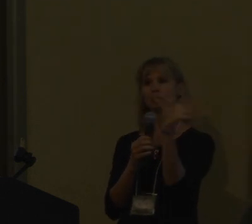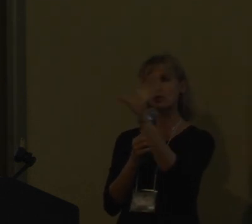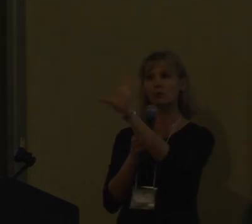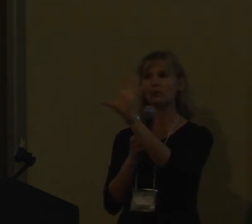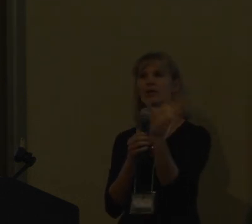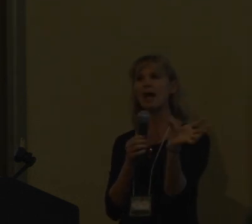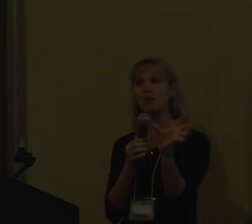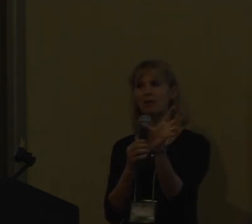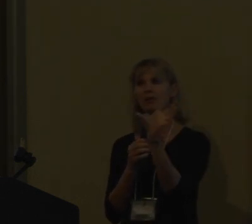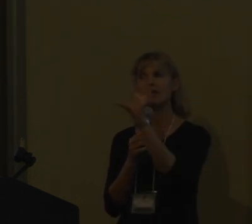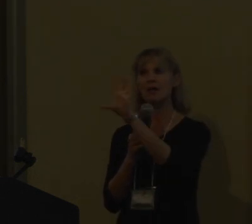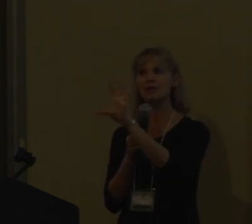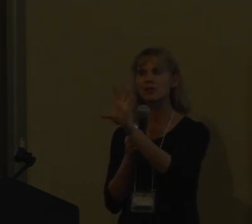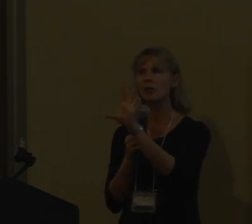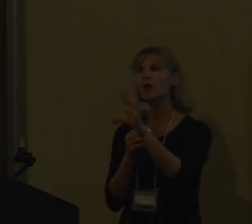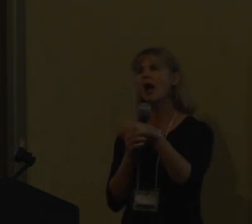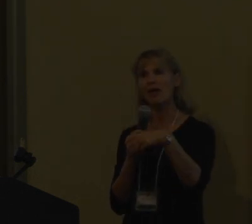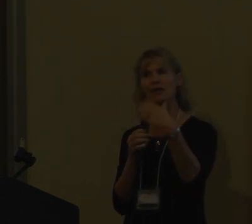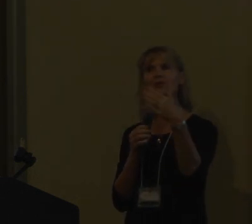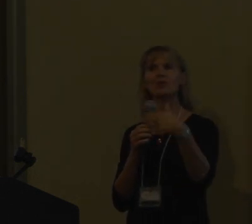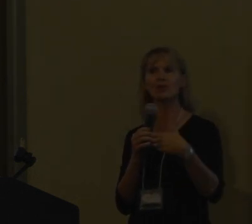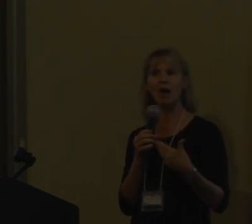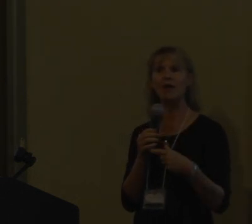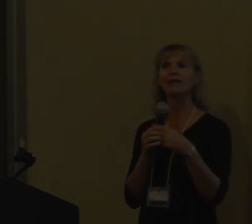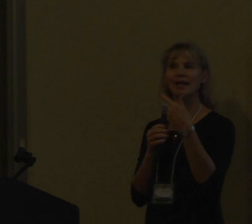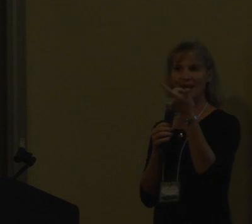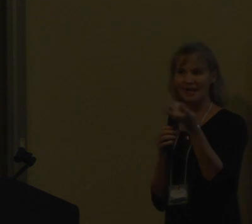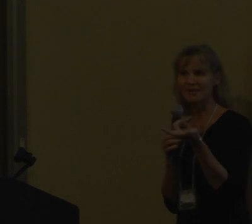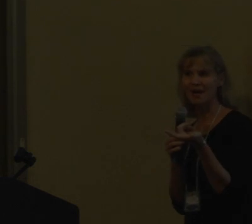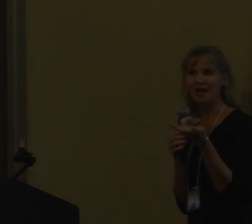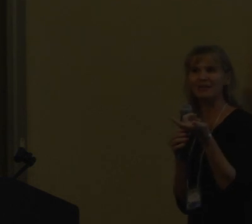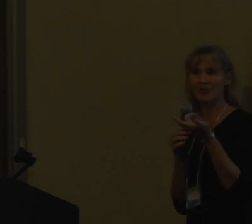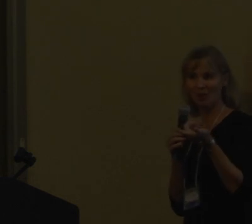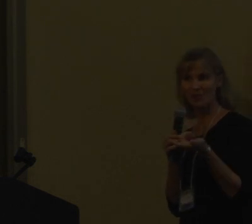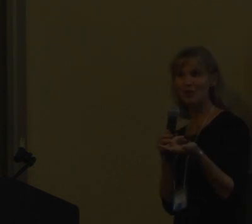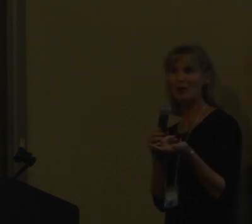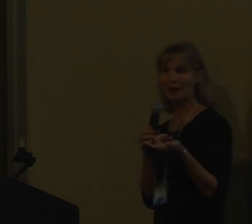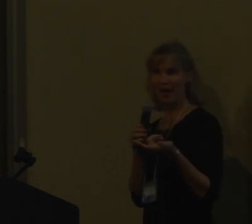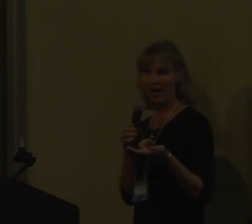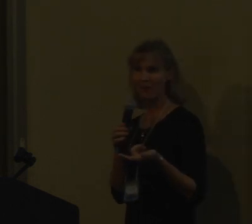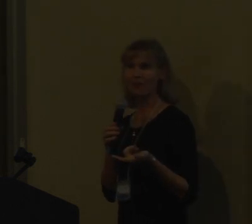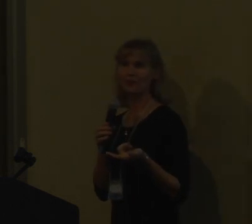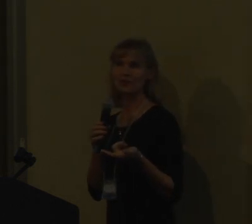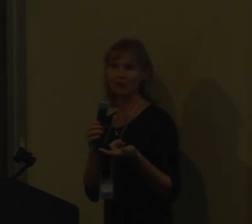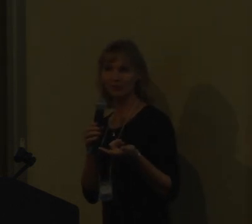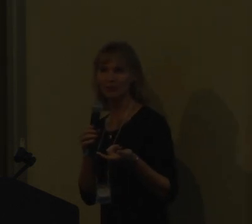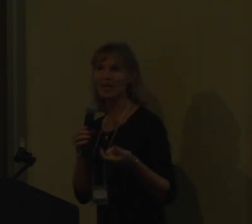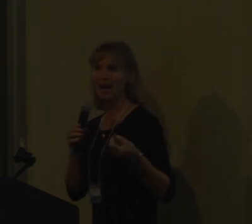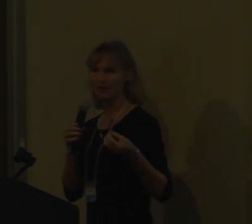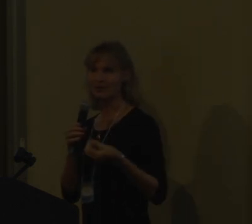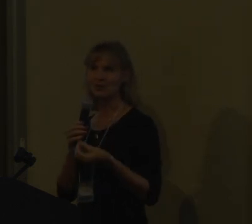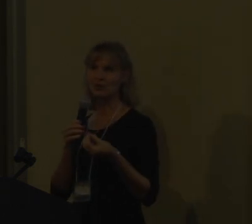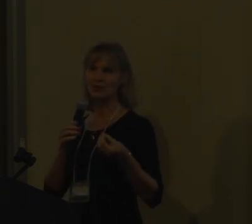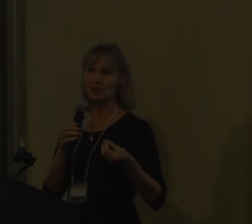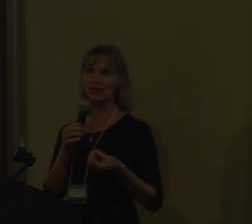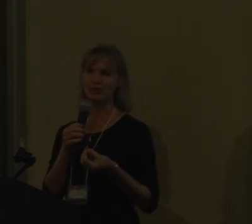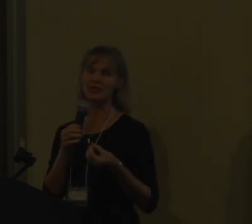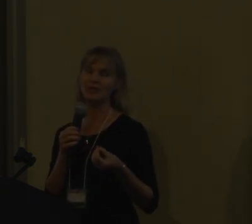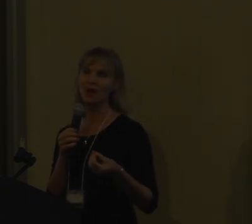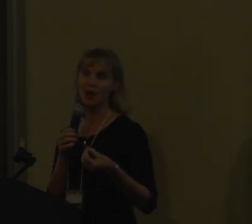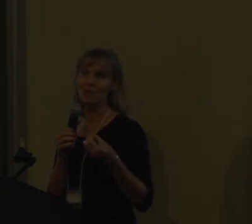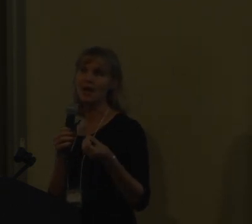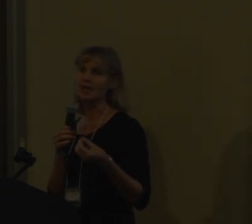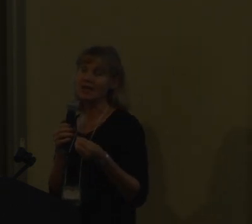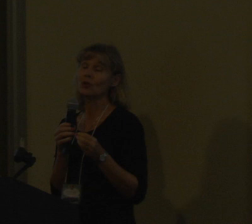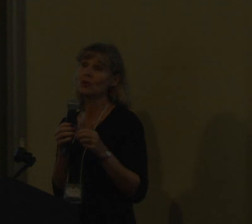of how these words are learned and how they're connected. So I think there's a lot in that question about how the words were learned and how these